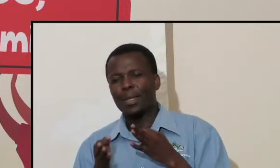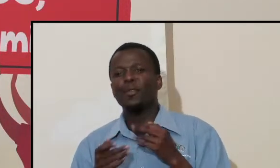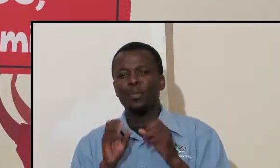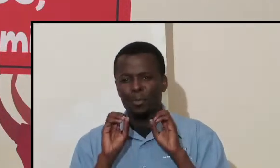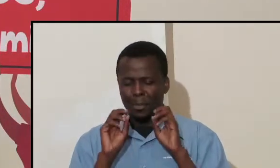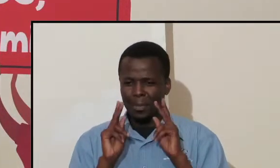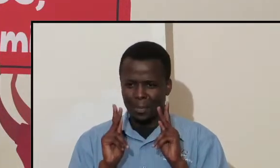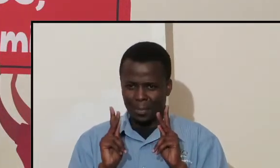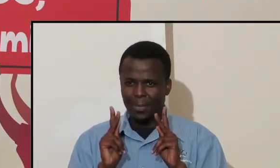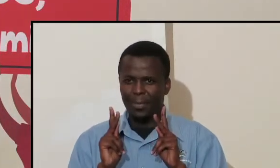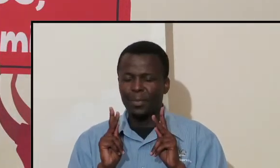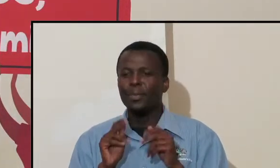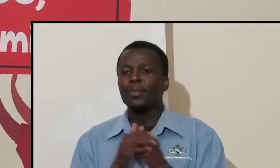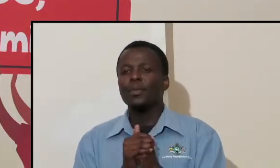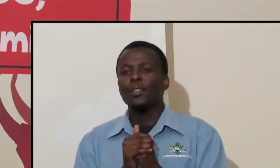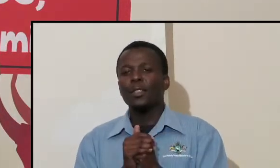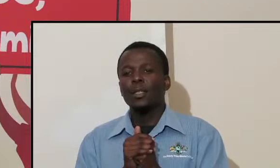Day,